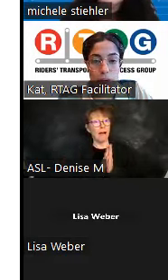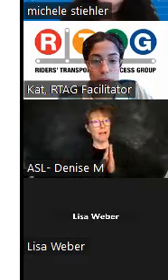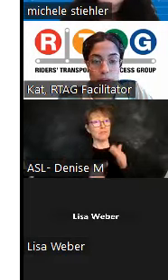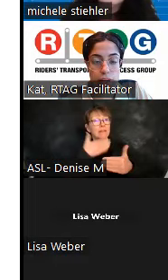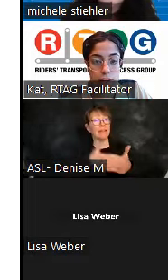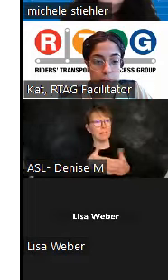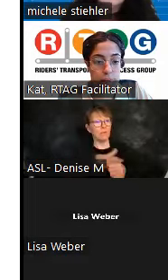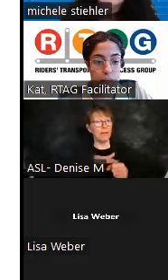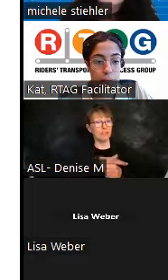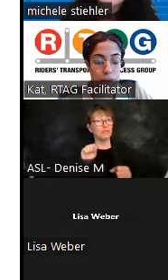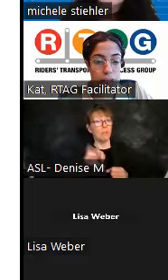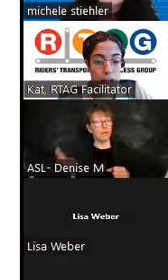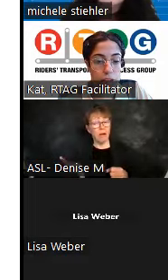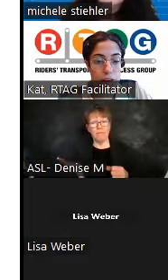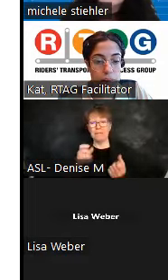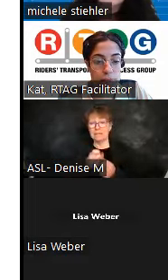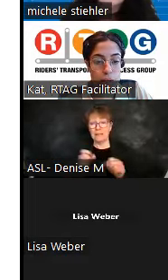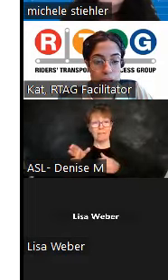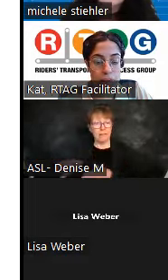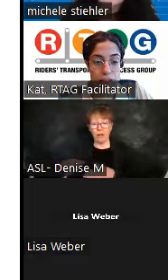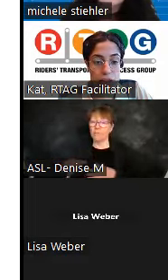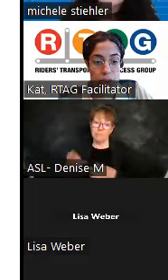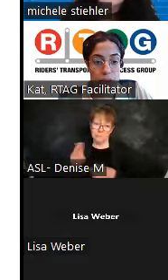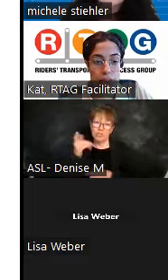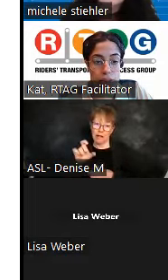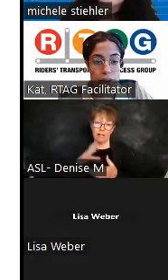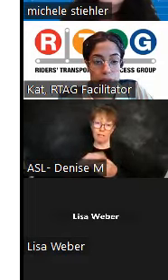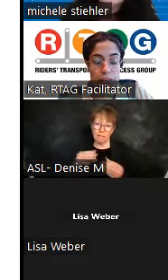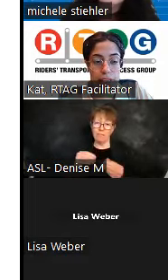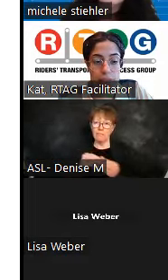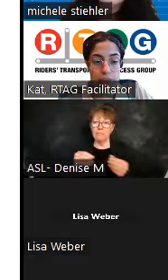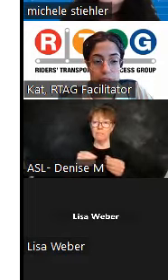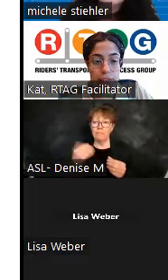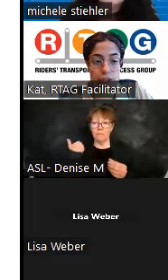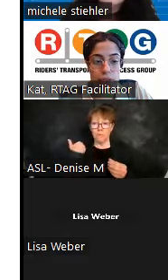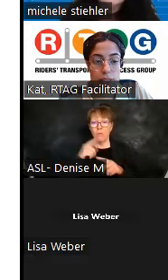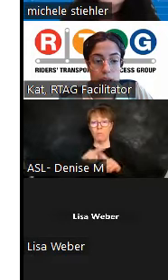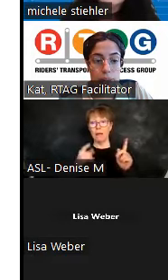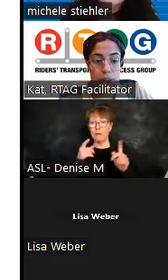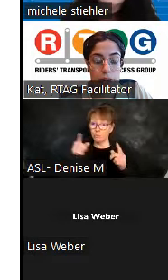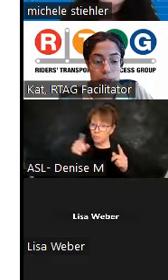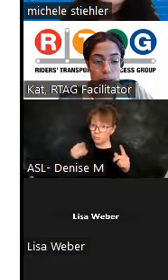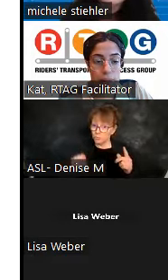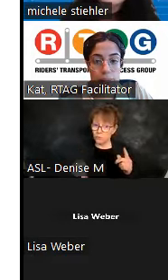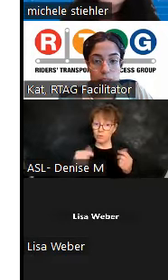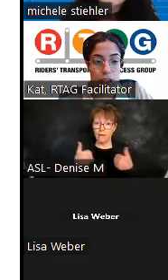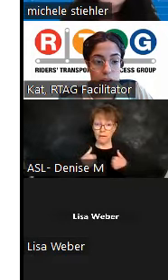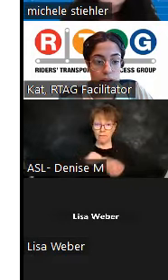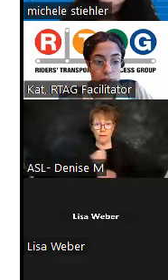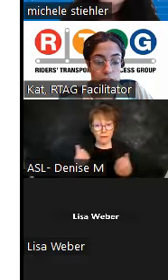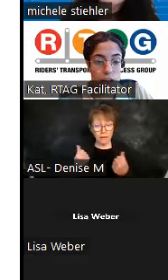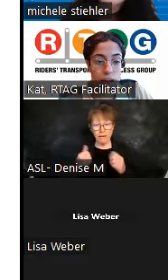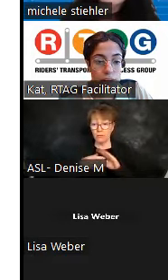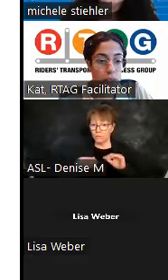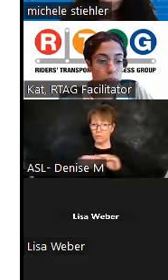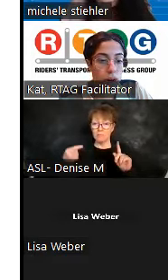a little bit about this earlier, but if you have any stories related specifically to this topic, please share